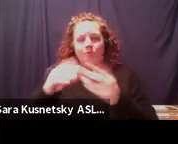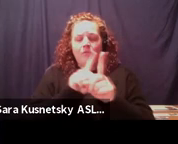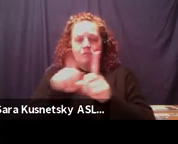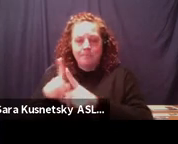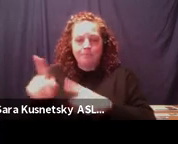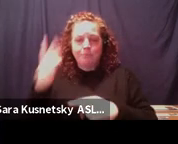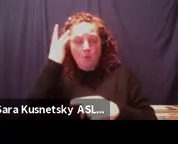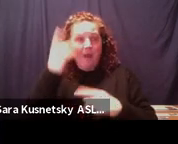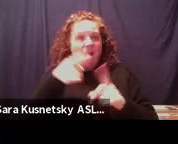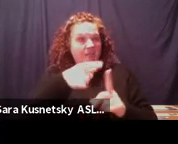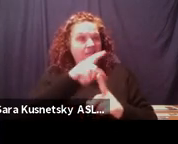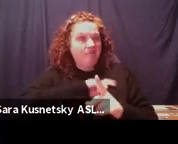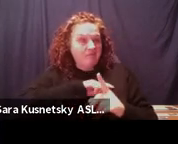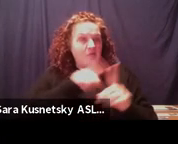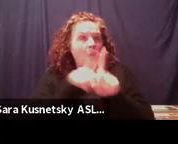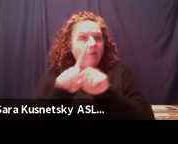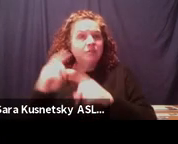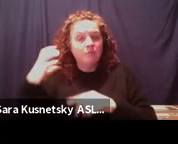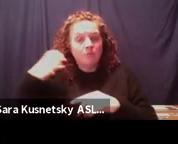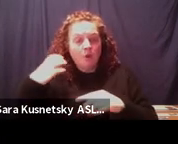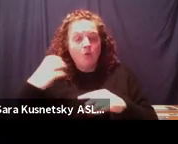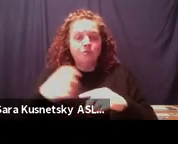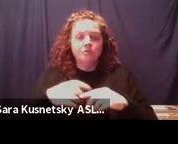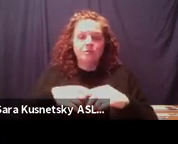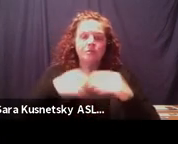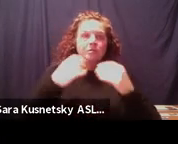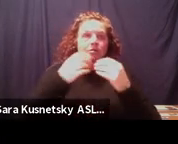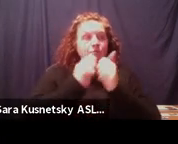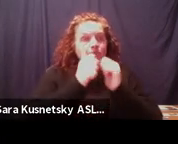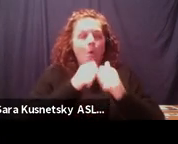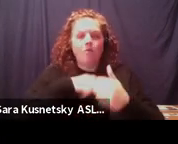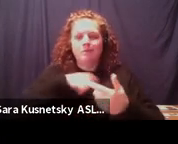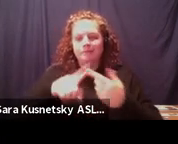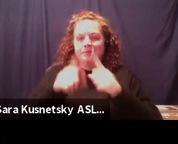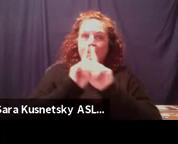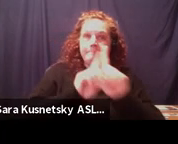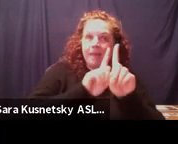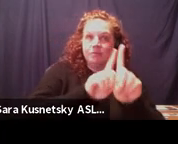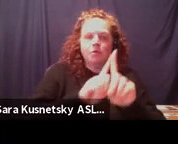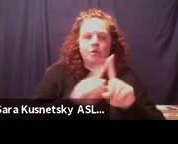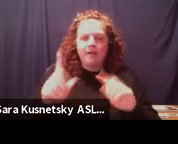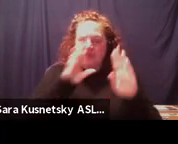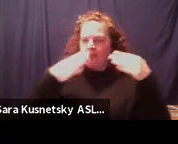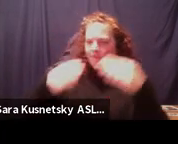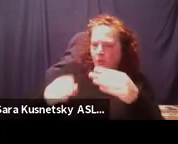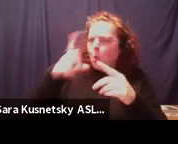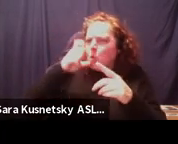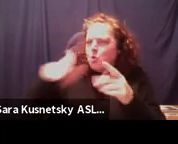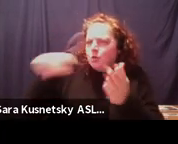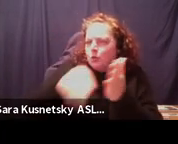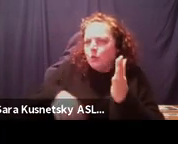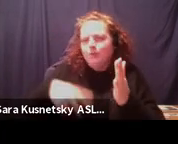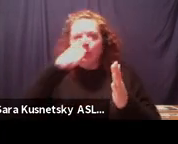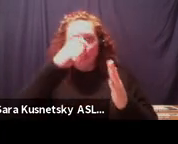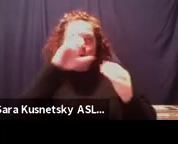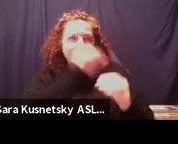often coach sports teams, they serve as mentors, and they focus on getting to know the students, teachers, and staff who report